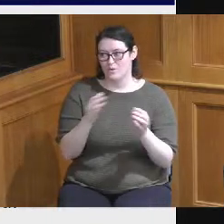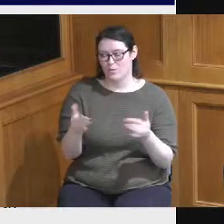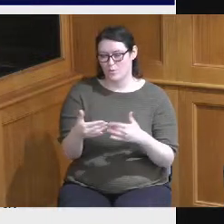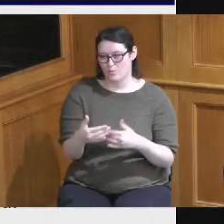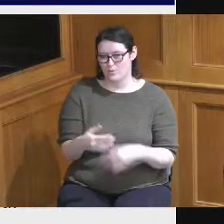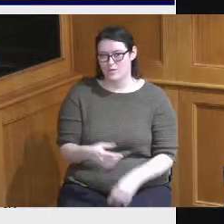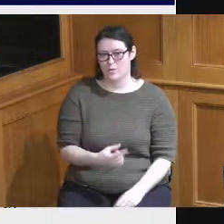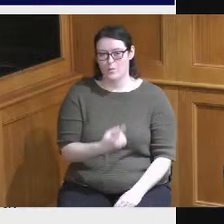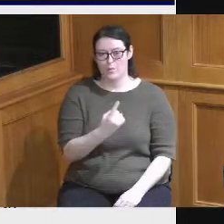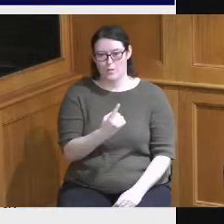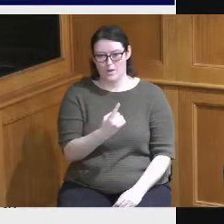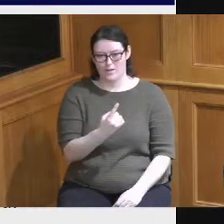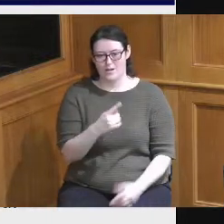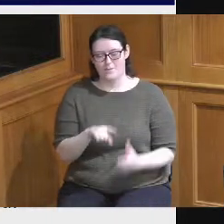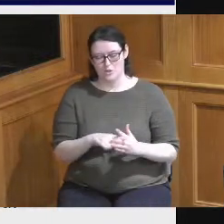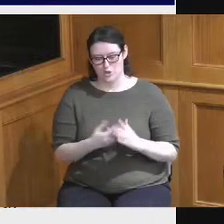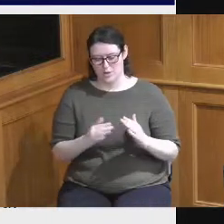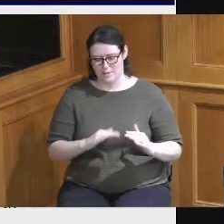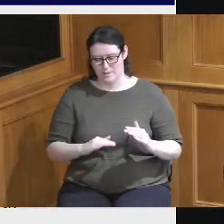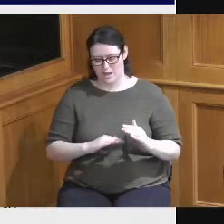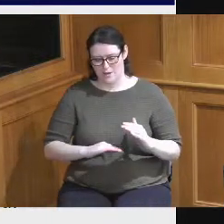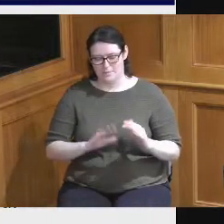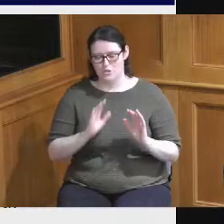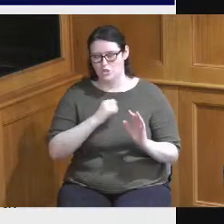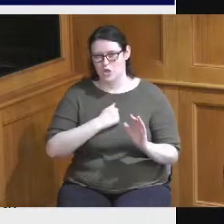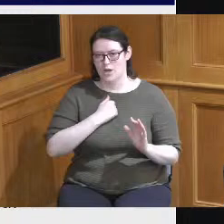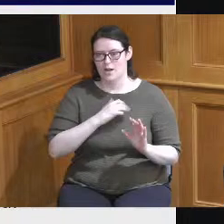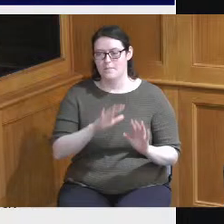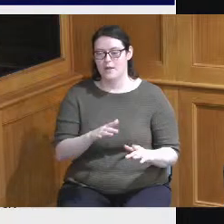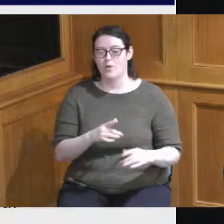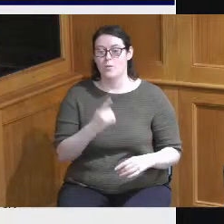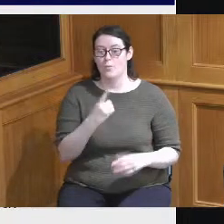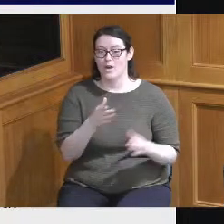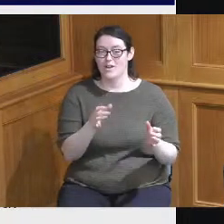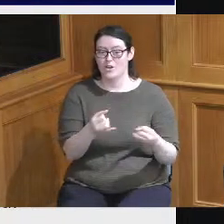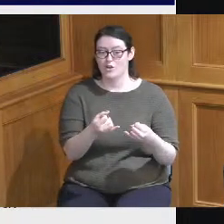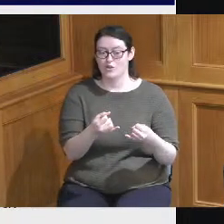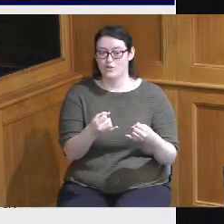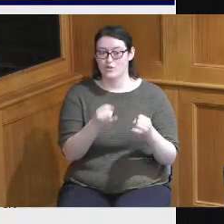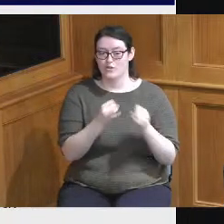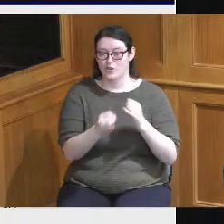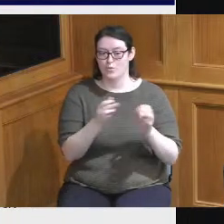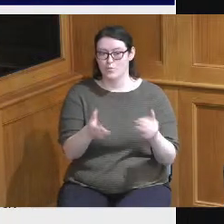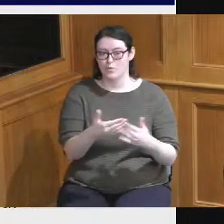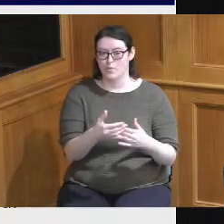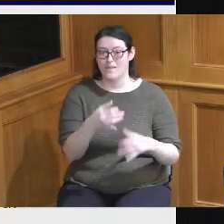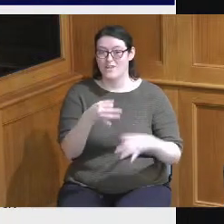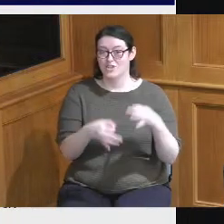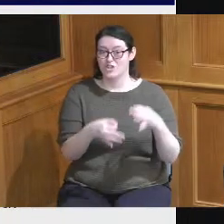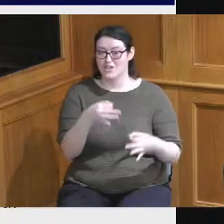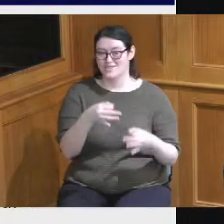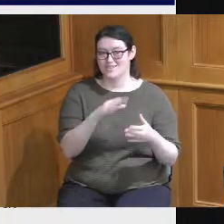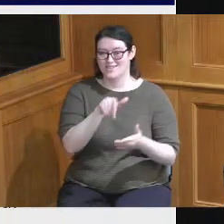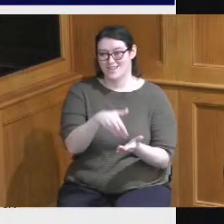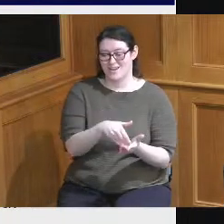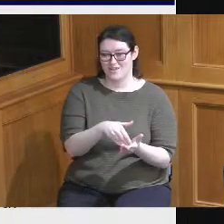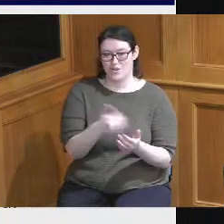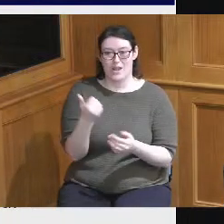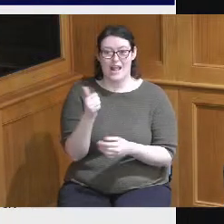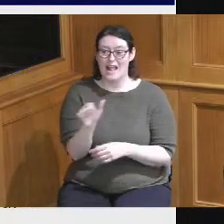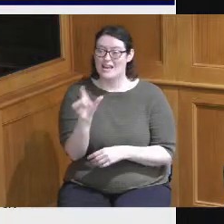interview room. I know I'm starting on the bottom here, but we're going to have an interview room down at the Justice Center, and that'll be able to be used by